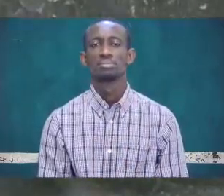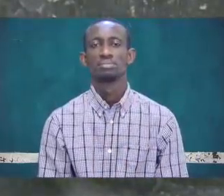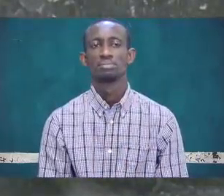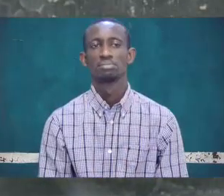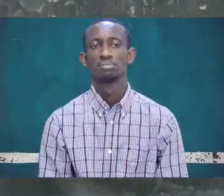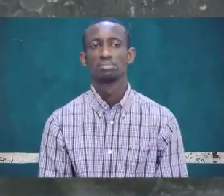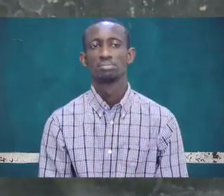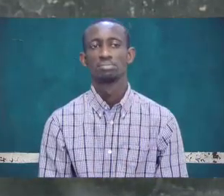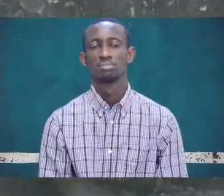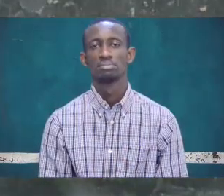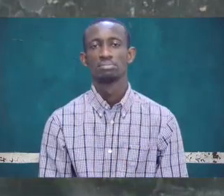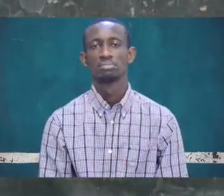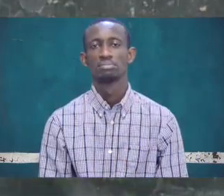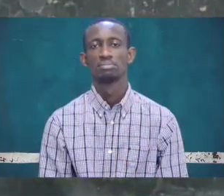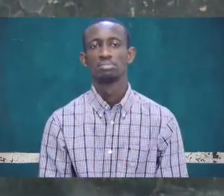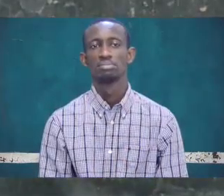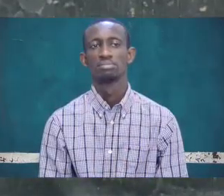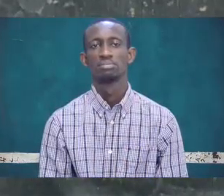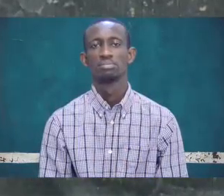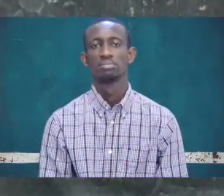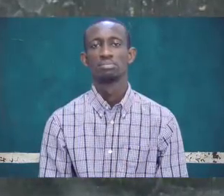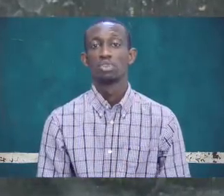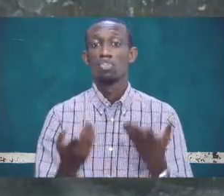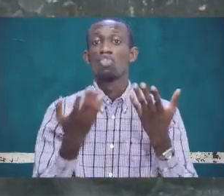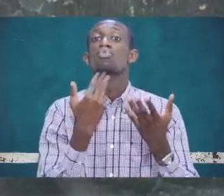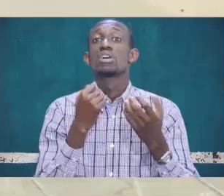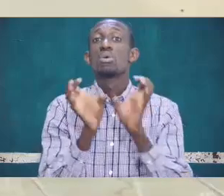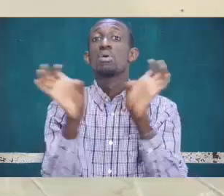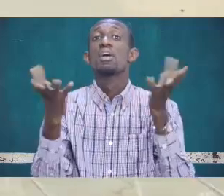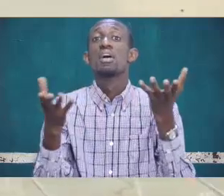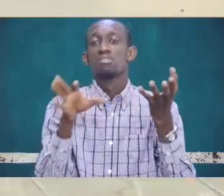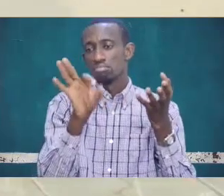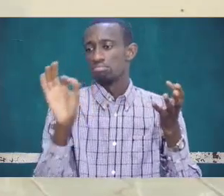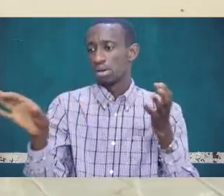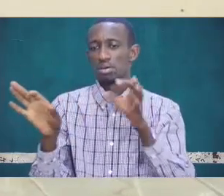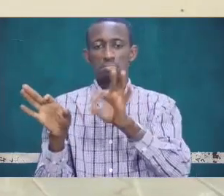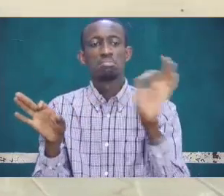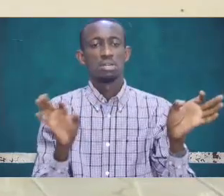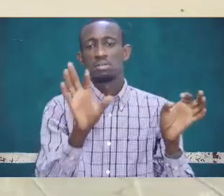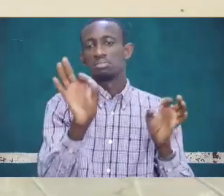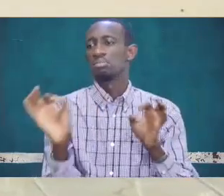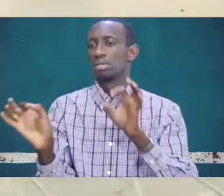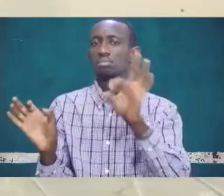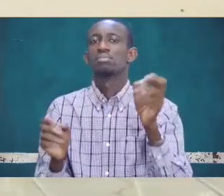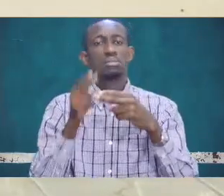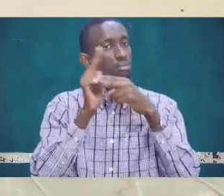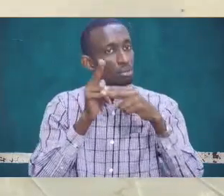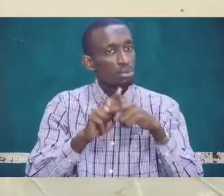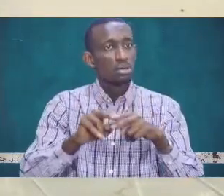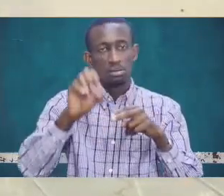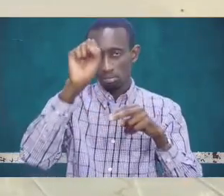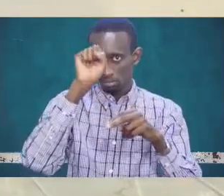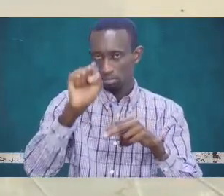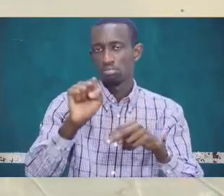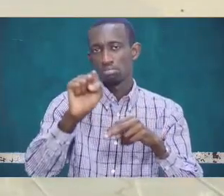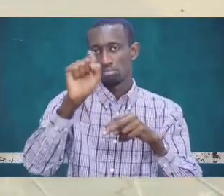So here, I said picking or sorting. We call it sorting by